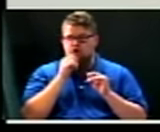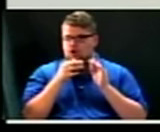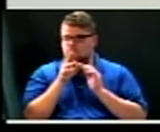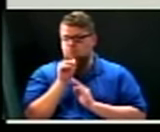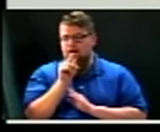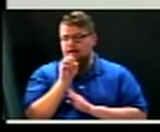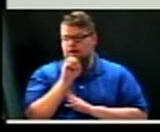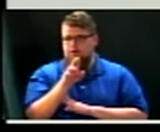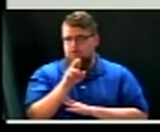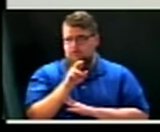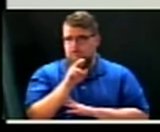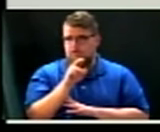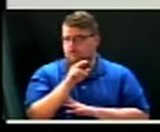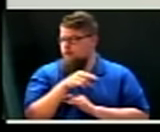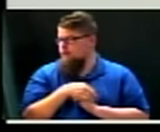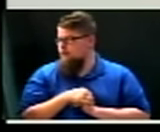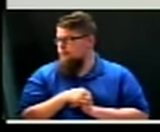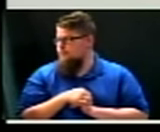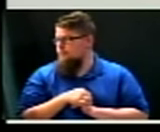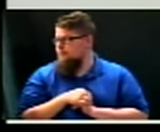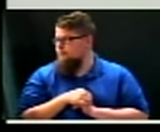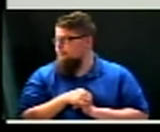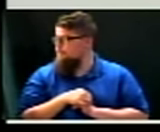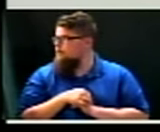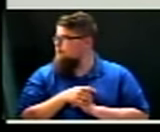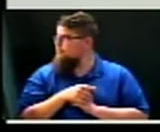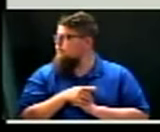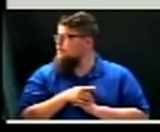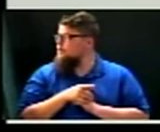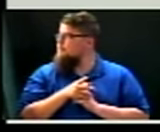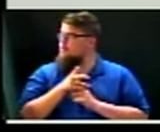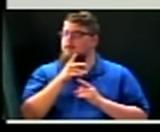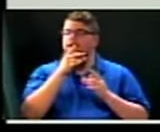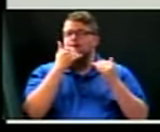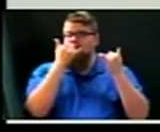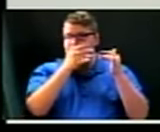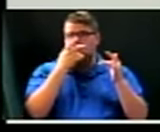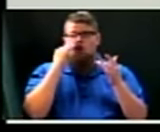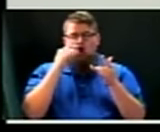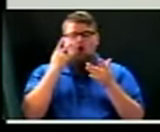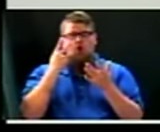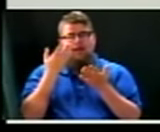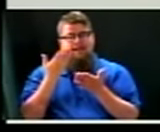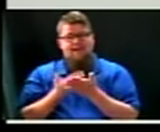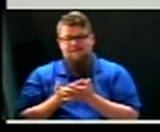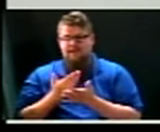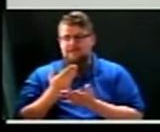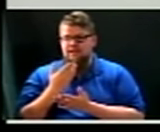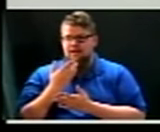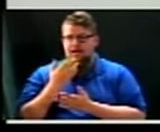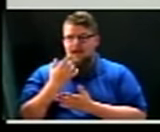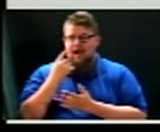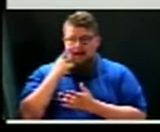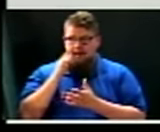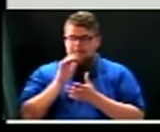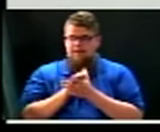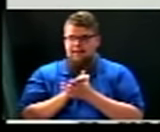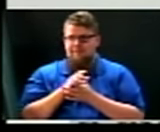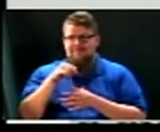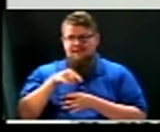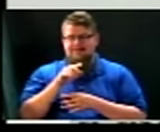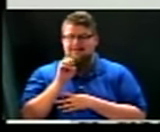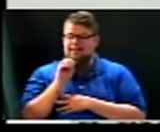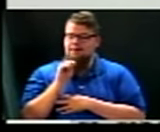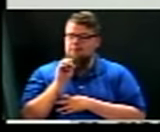Exactly. Thank you. Okay, now I think we should look at the evidence. And again, I believe this is a